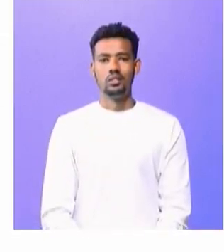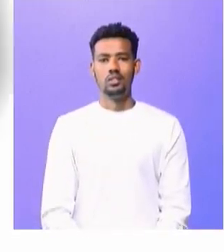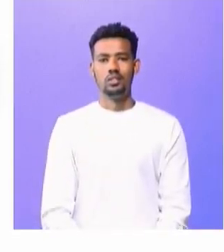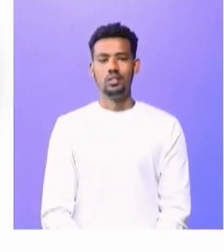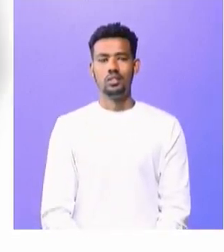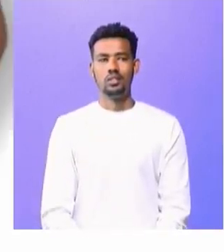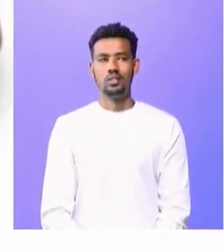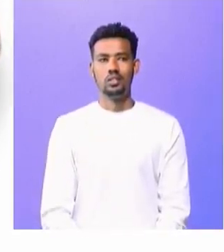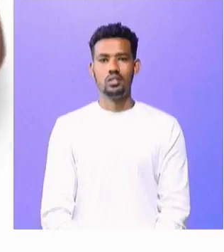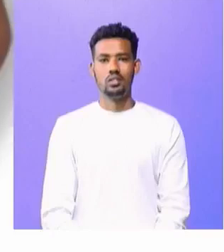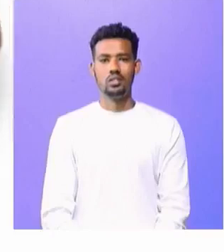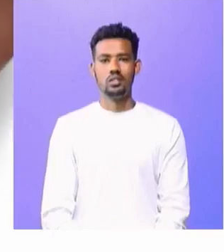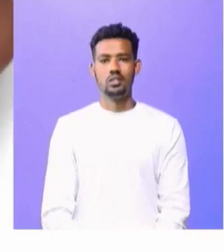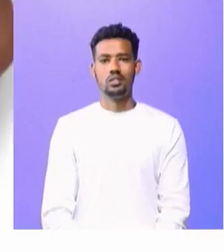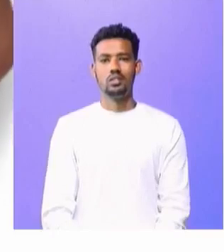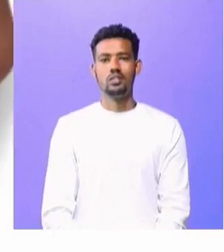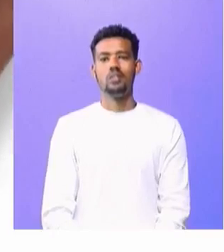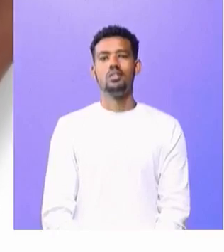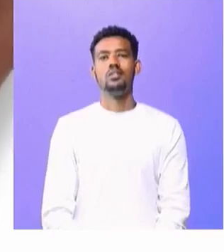please?